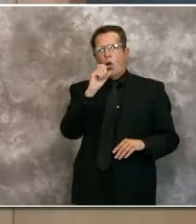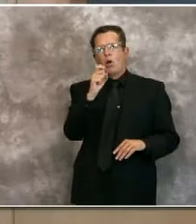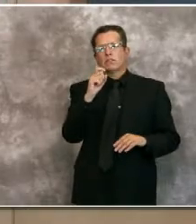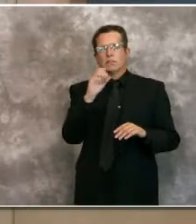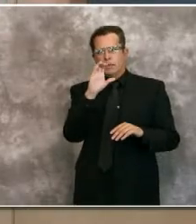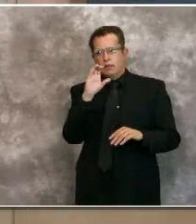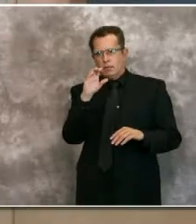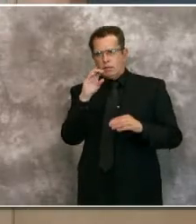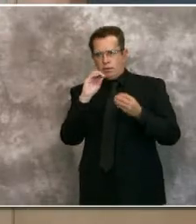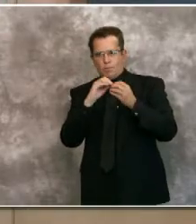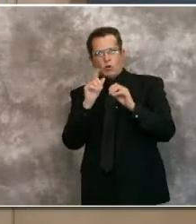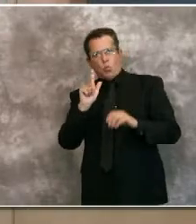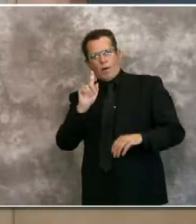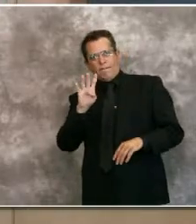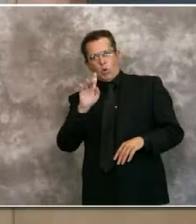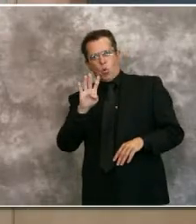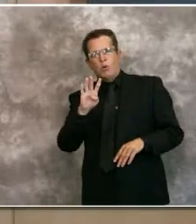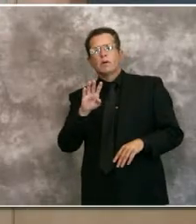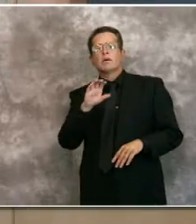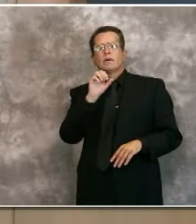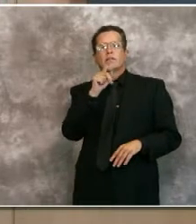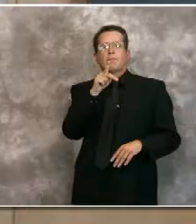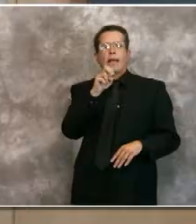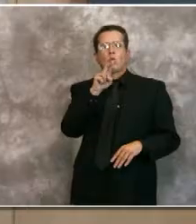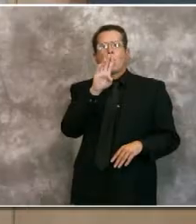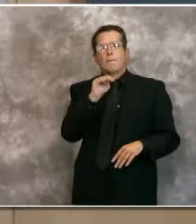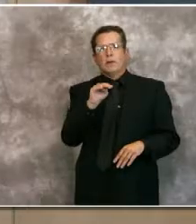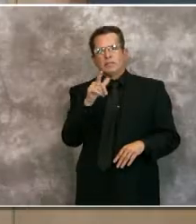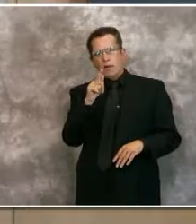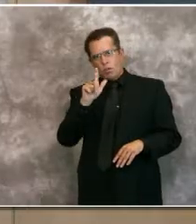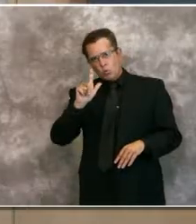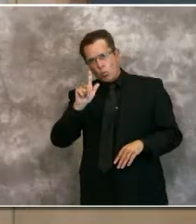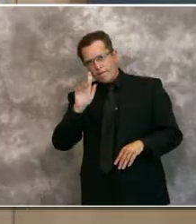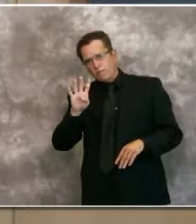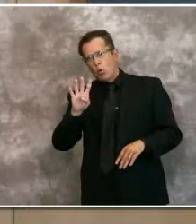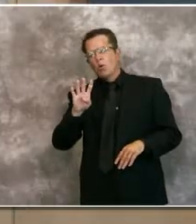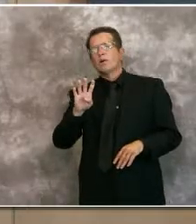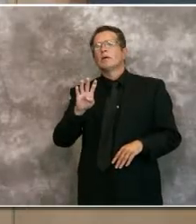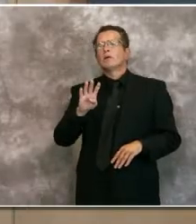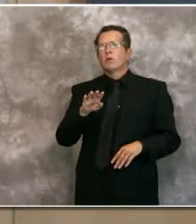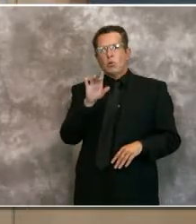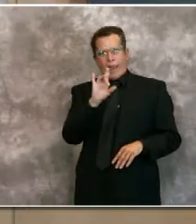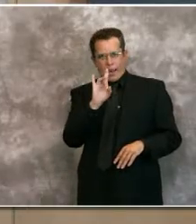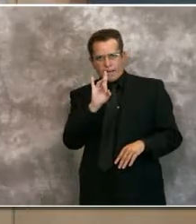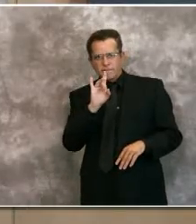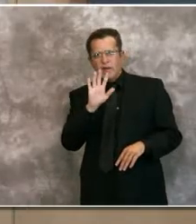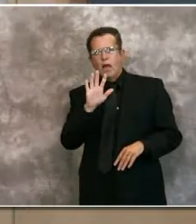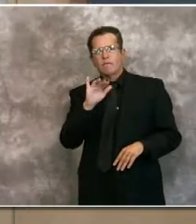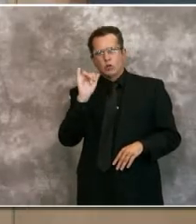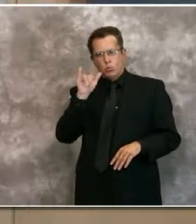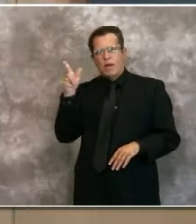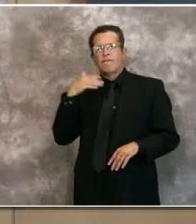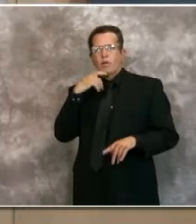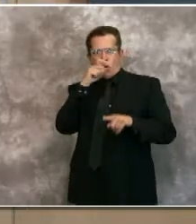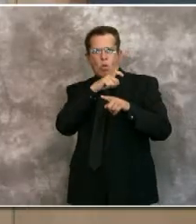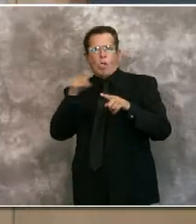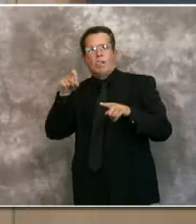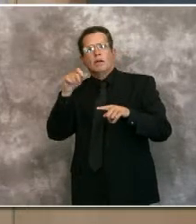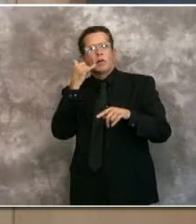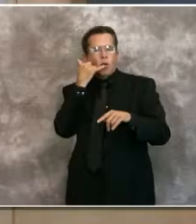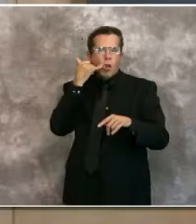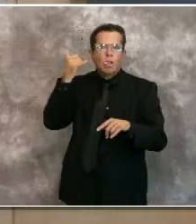24 or 19 Spectrum, Channel 24 or 85. There's also a call-in line to